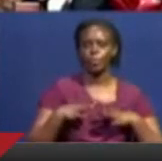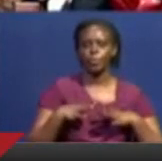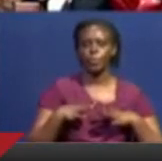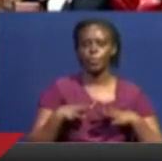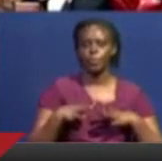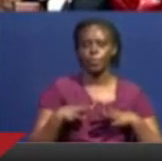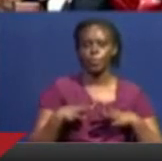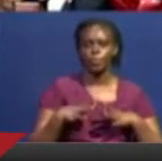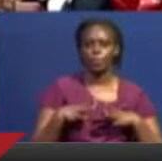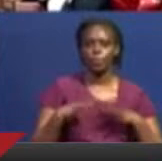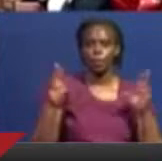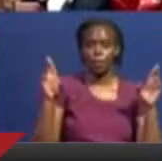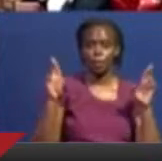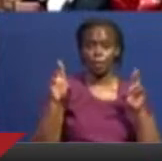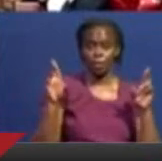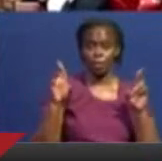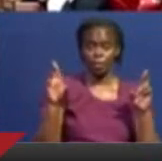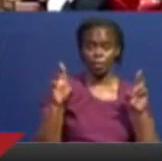Jora, are we ready?